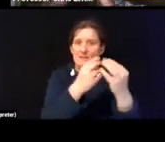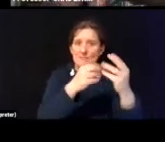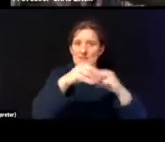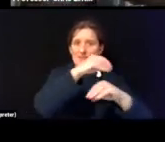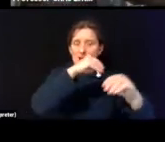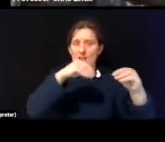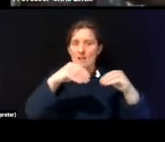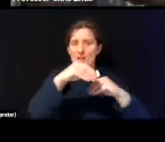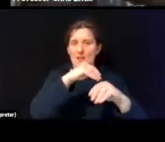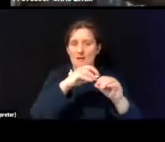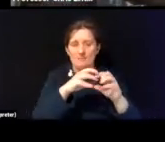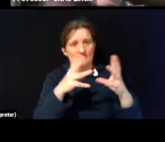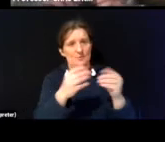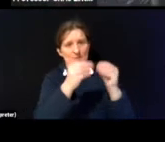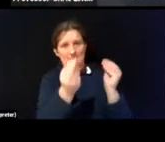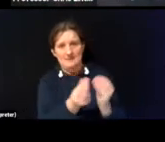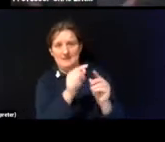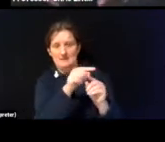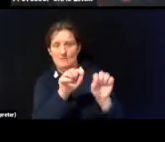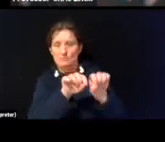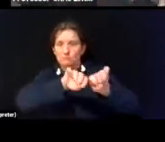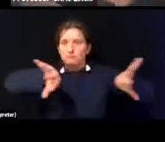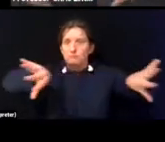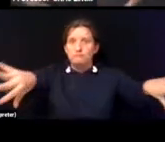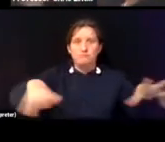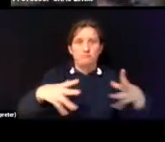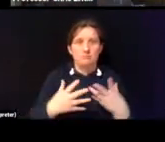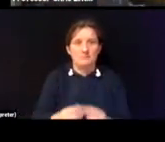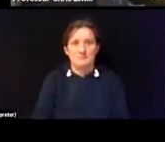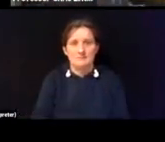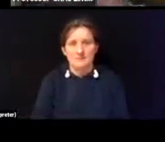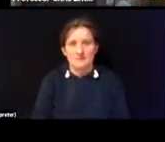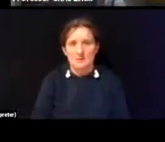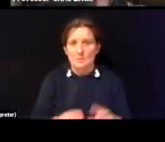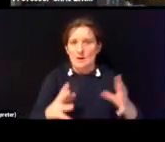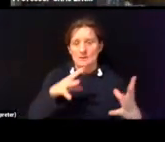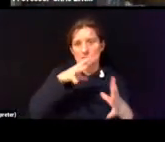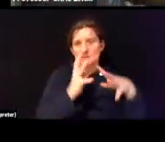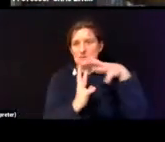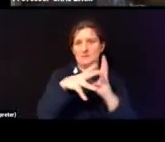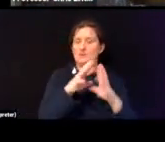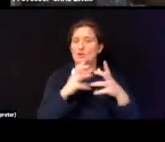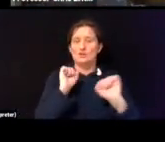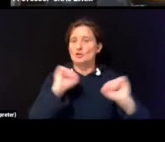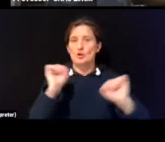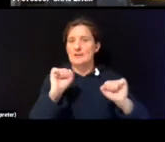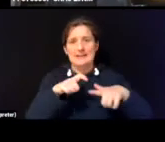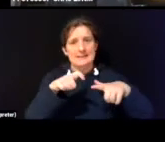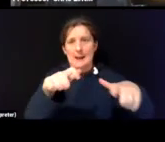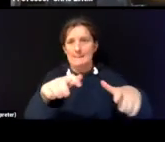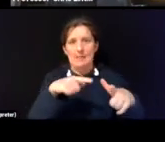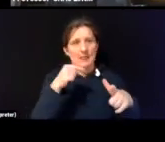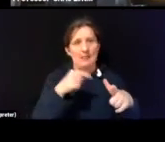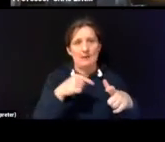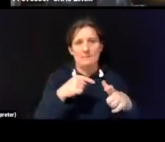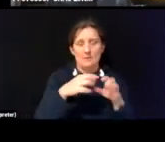take away the gas cloud, you can see there are jets coming out because the star is active and unstable. But it's in this disk of material